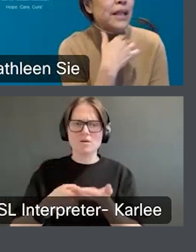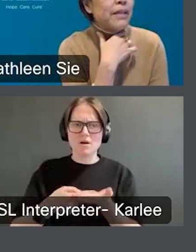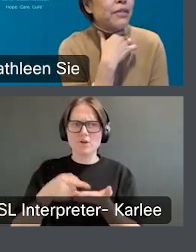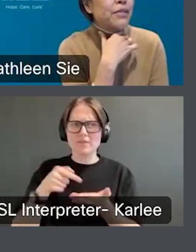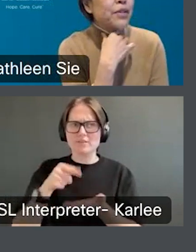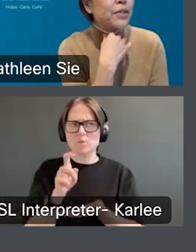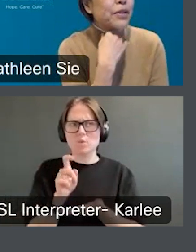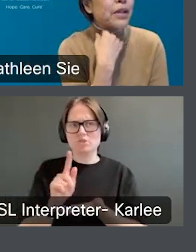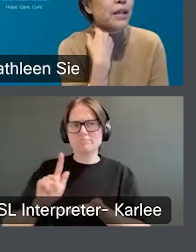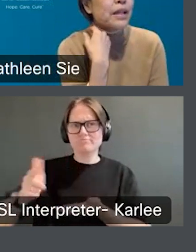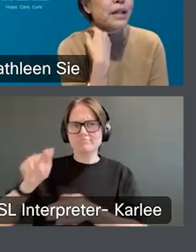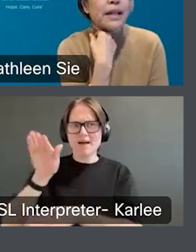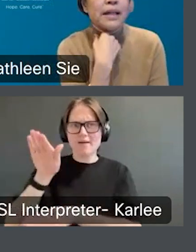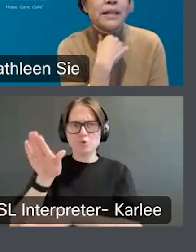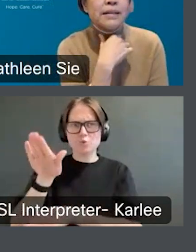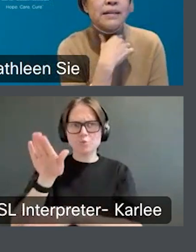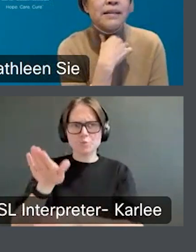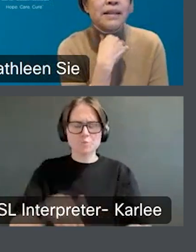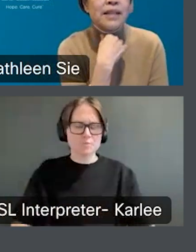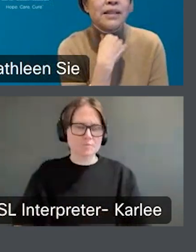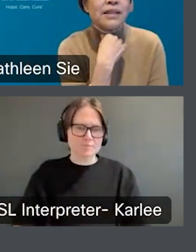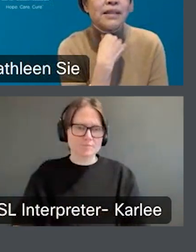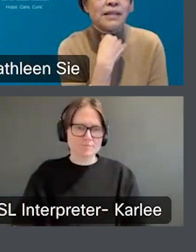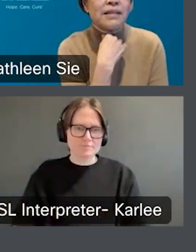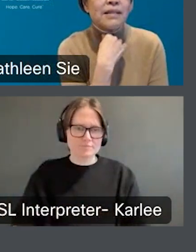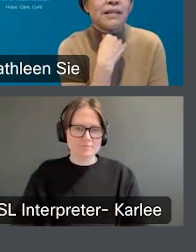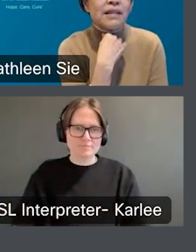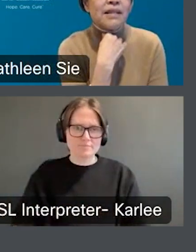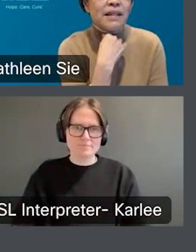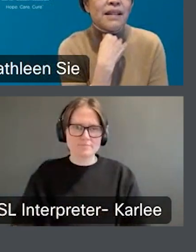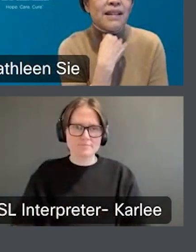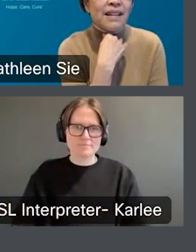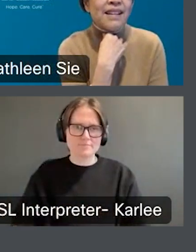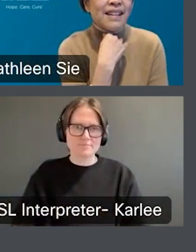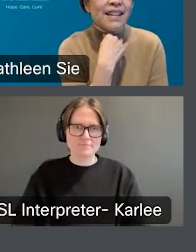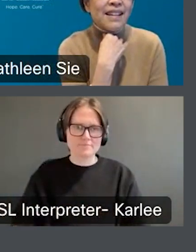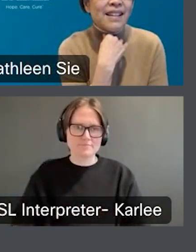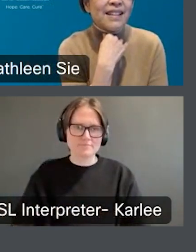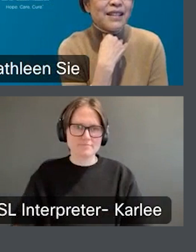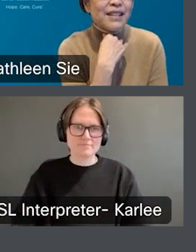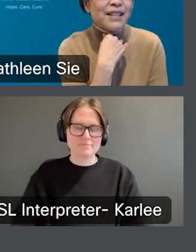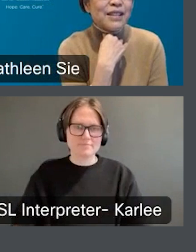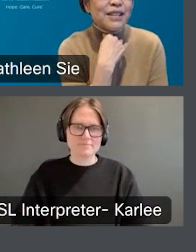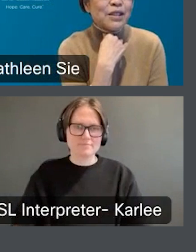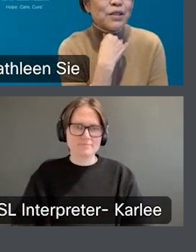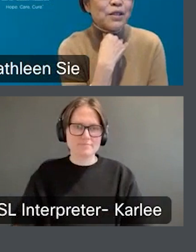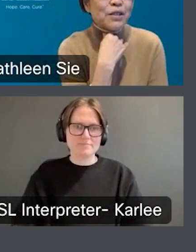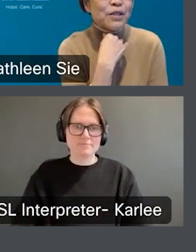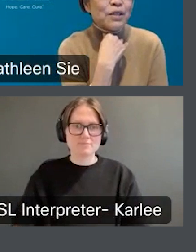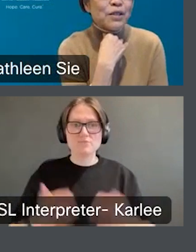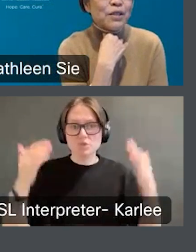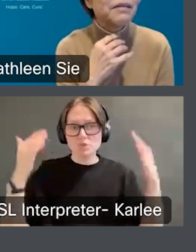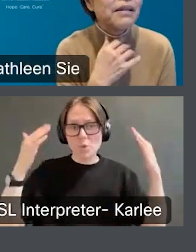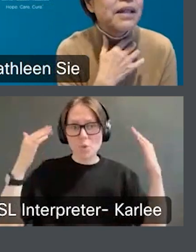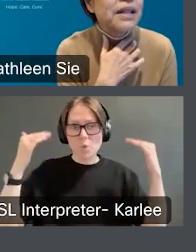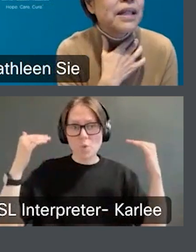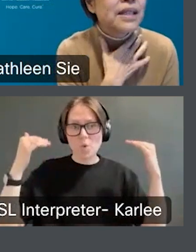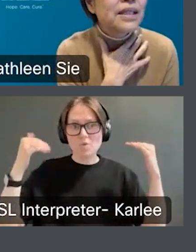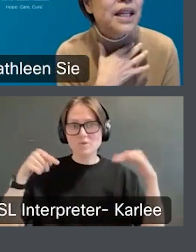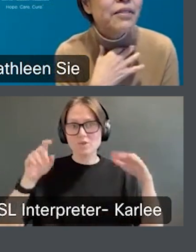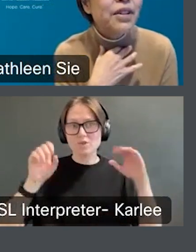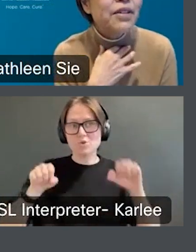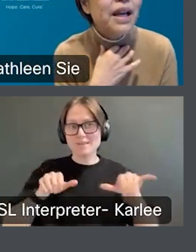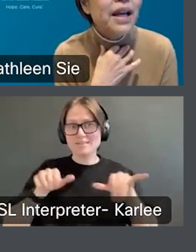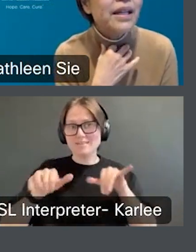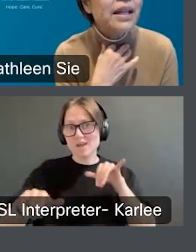afternoon session. Great. So hopefully you'll be able to stay around. Let's see,